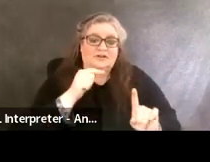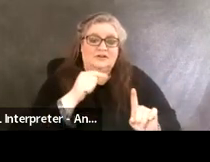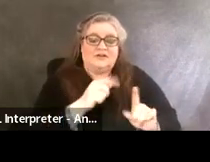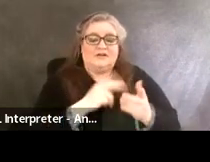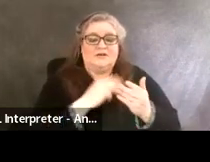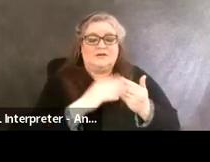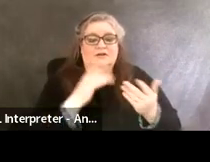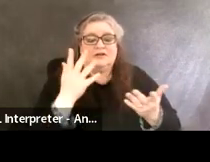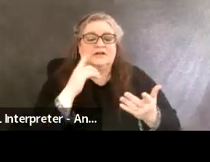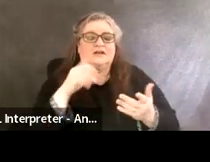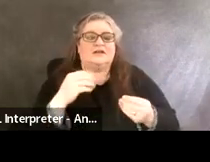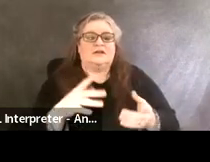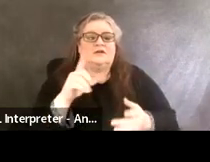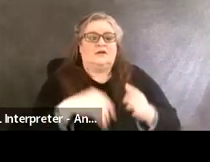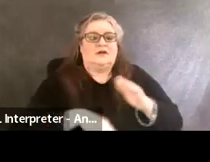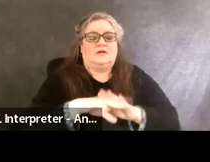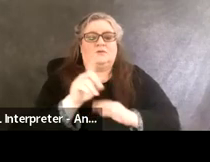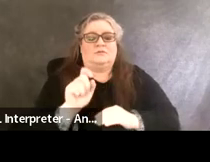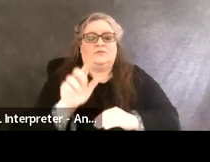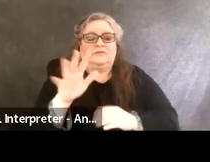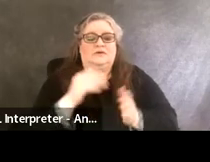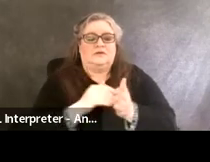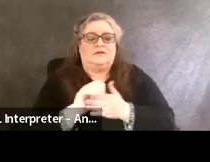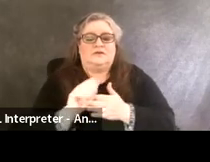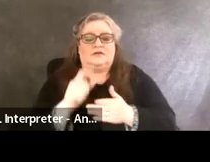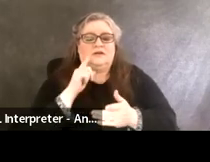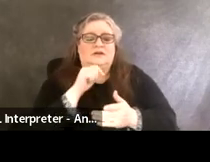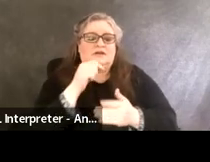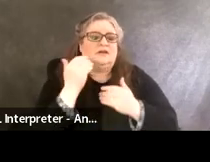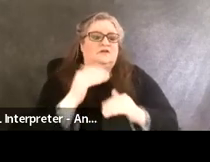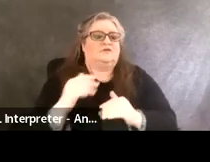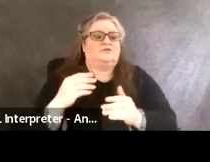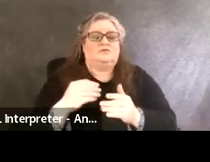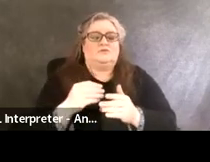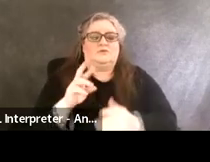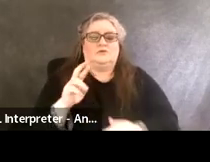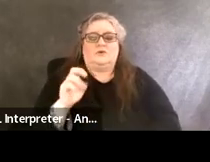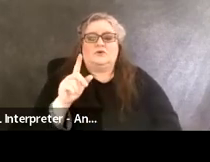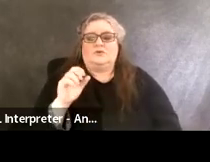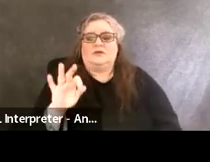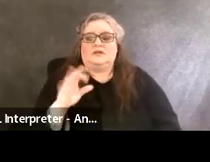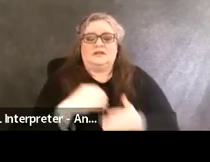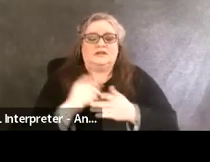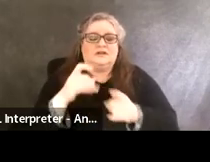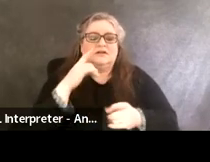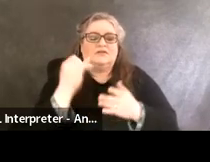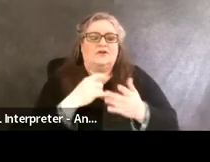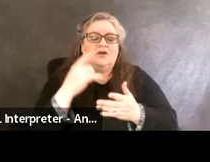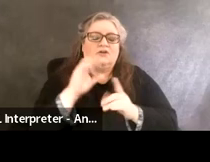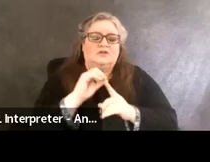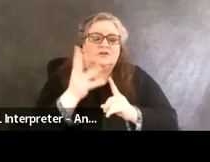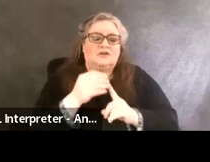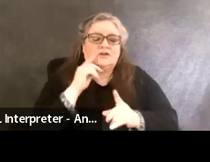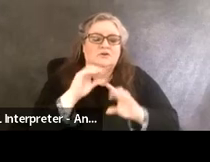is to provide up to $1.5 million in unrestricted relief grants to nonprofit arts and culture organizations that